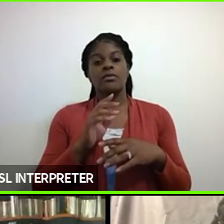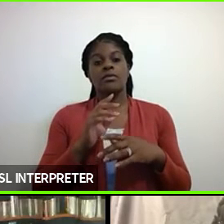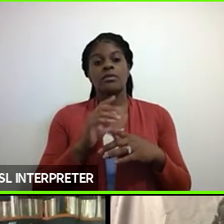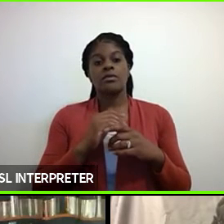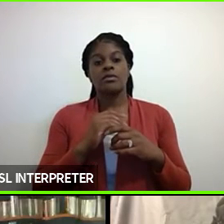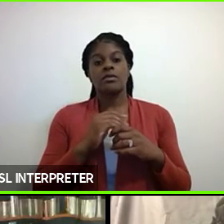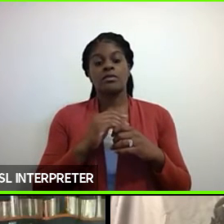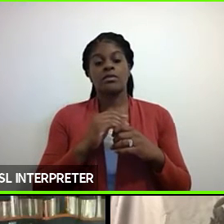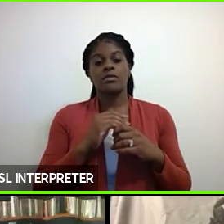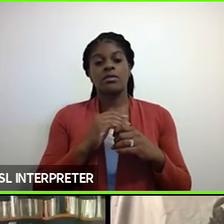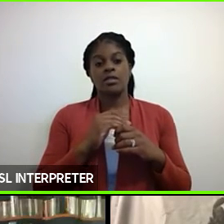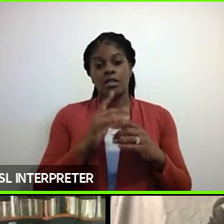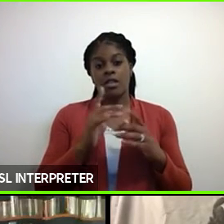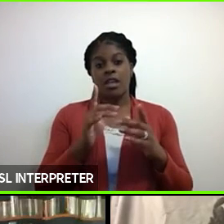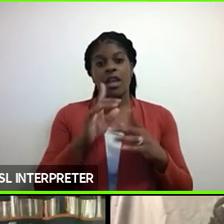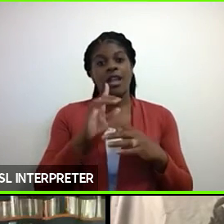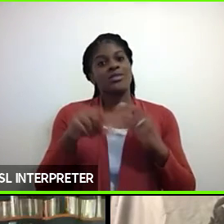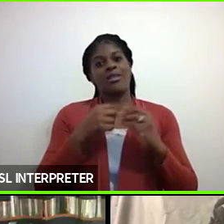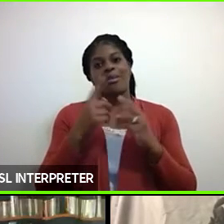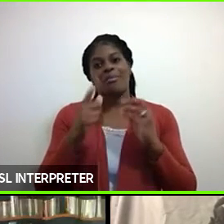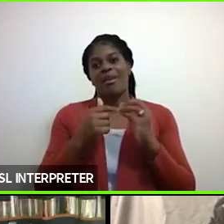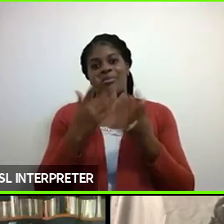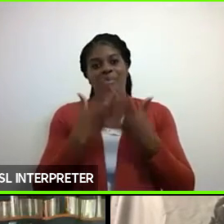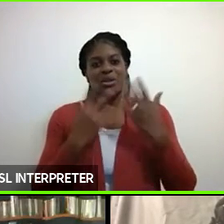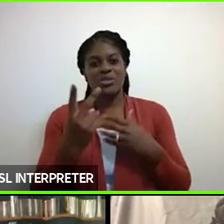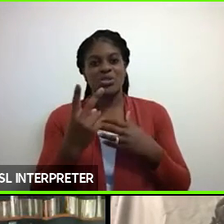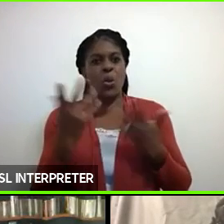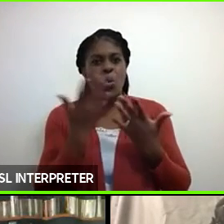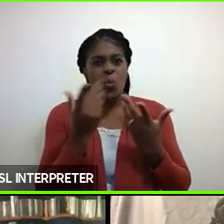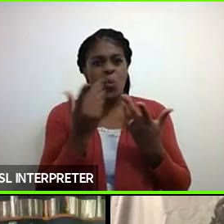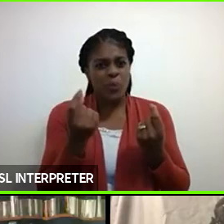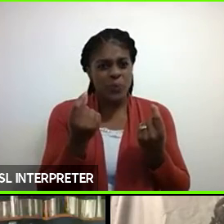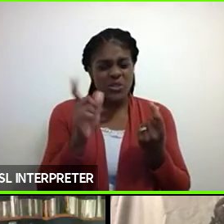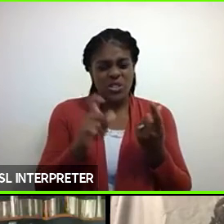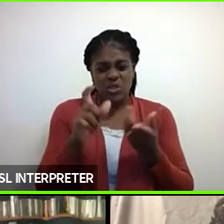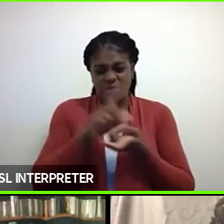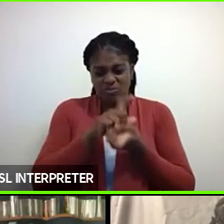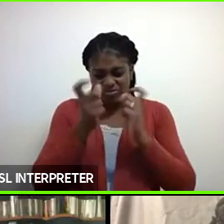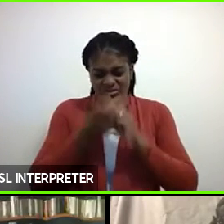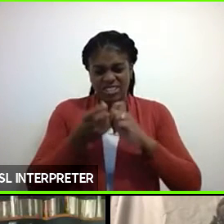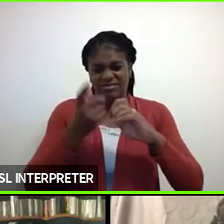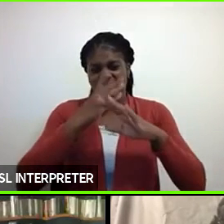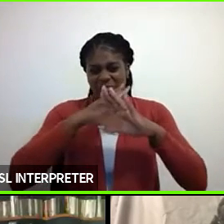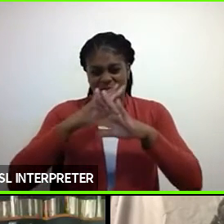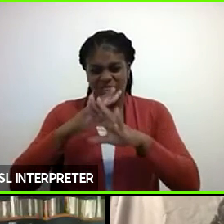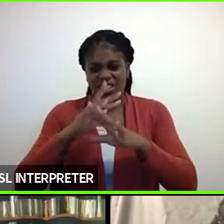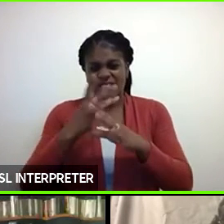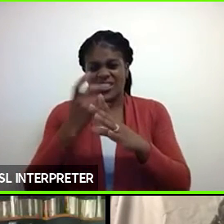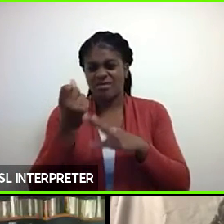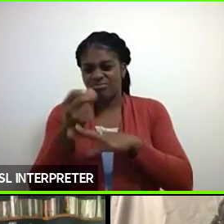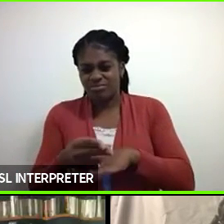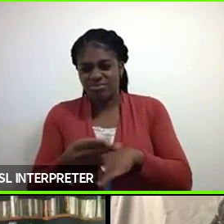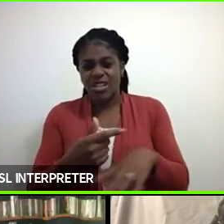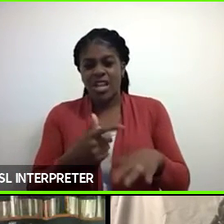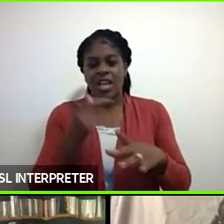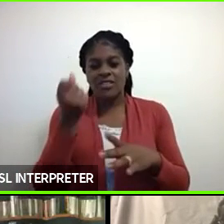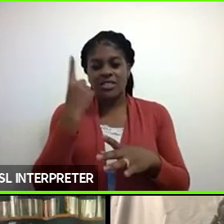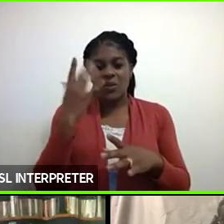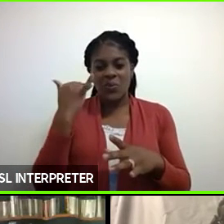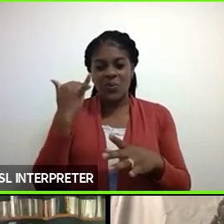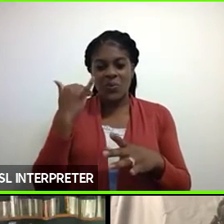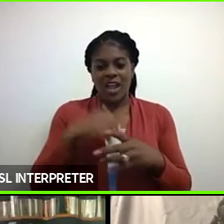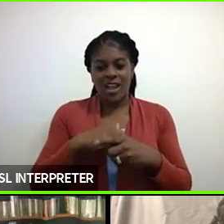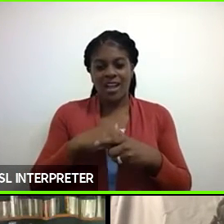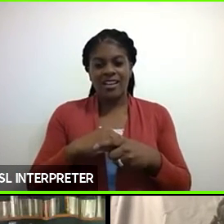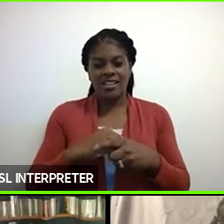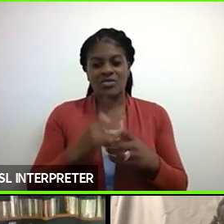things that, in which it's all about the part two, like what are the things we need to do to break down these barriers to help people understand like why it's still important to go out and receive